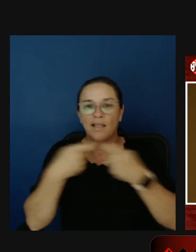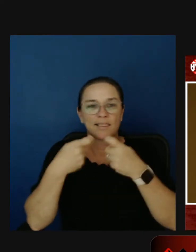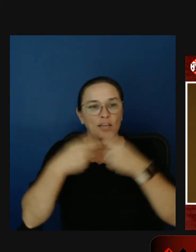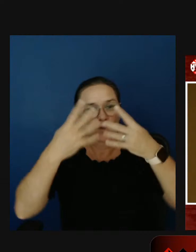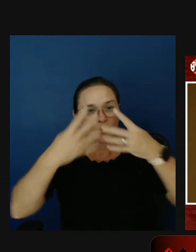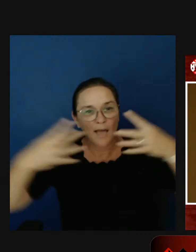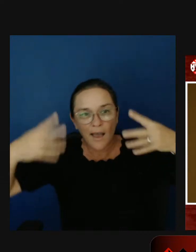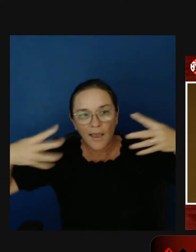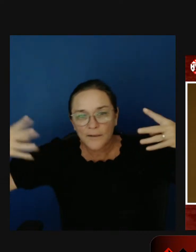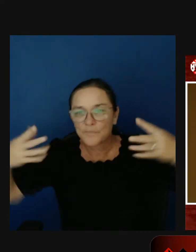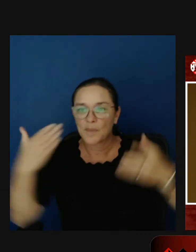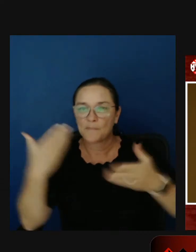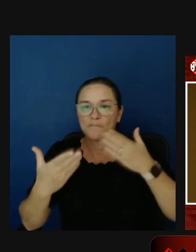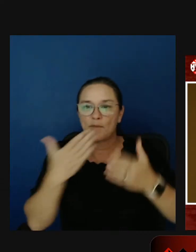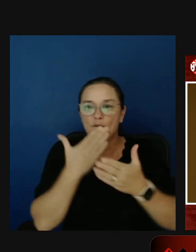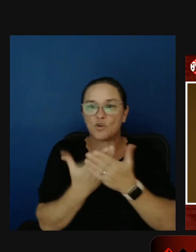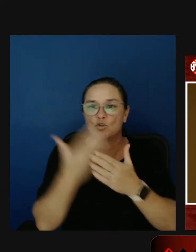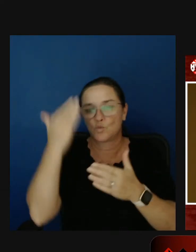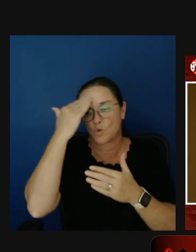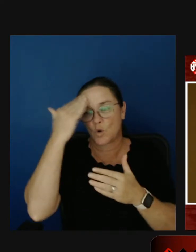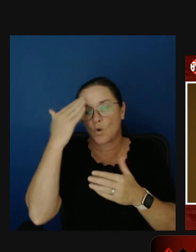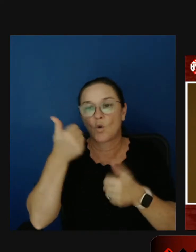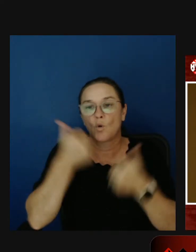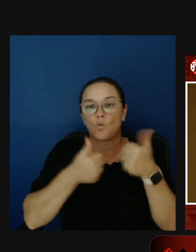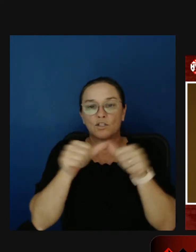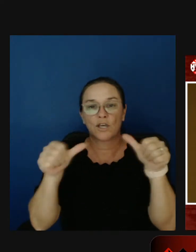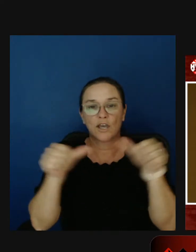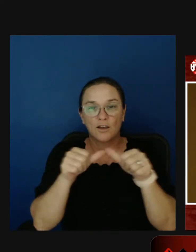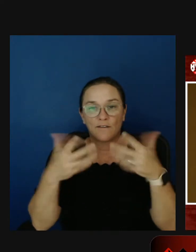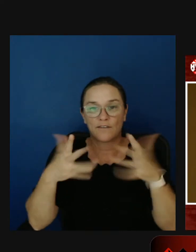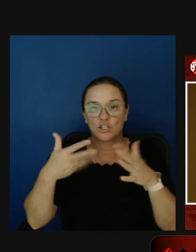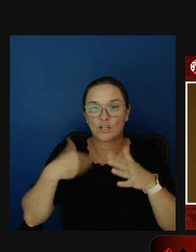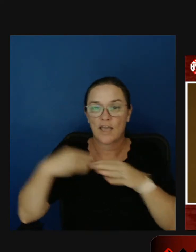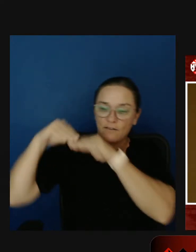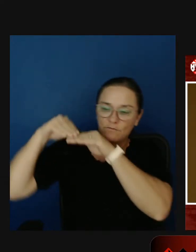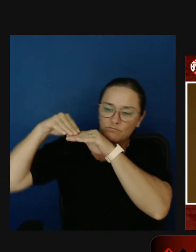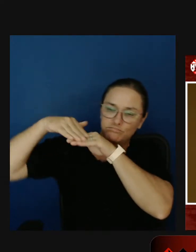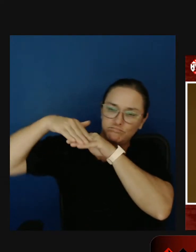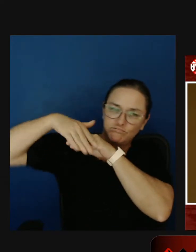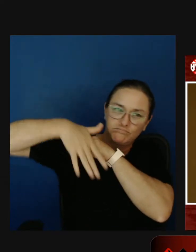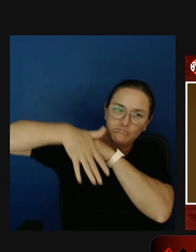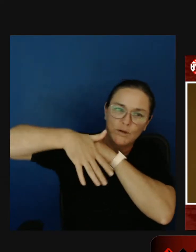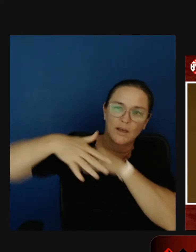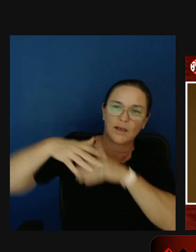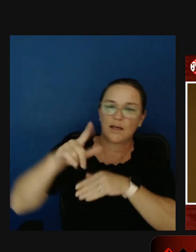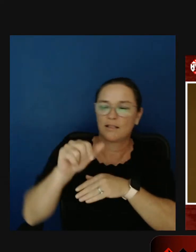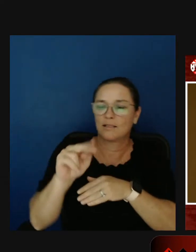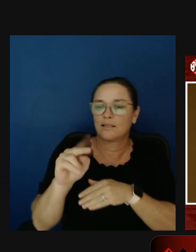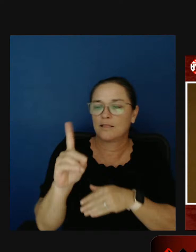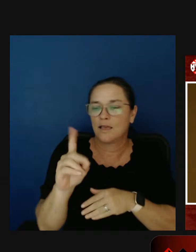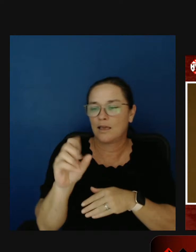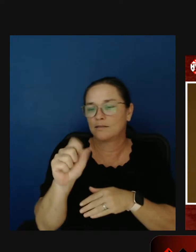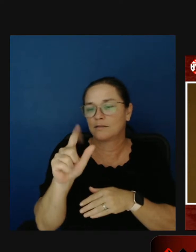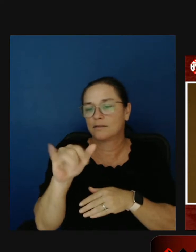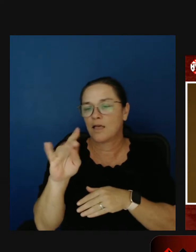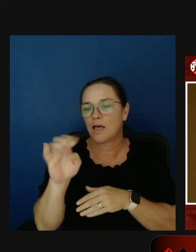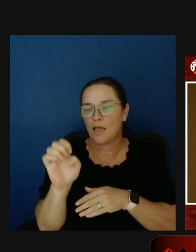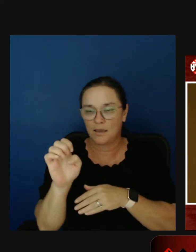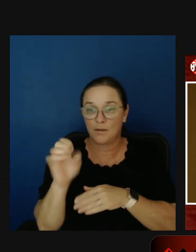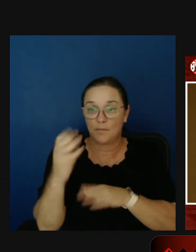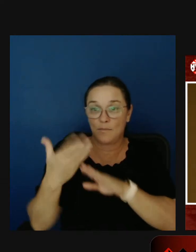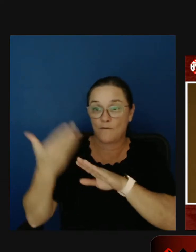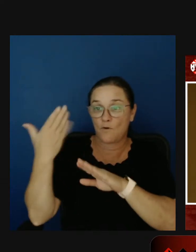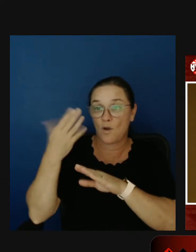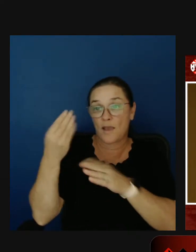know what areas have had landslides in the past and might be susceptible to landslides in the future. So these are some of those